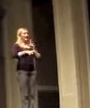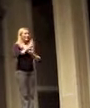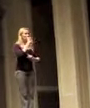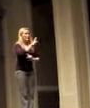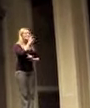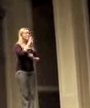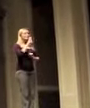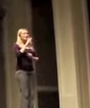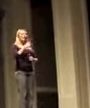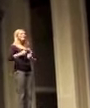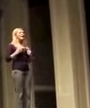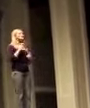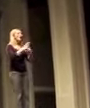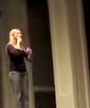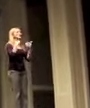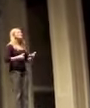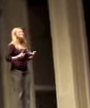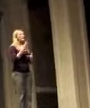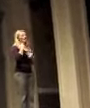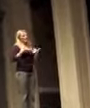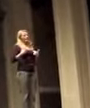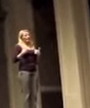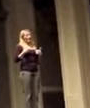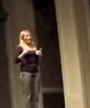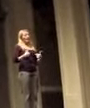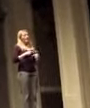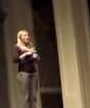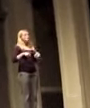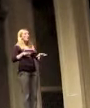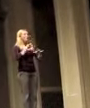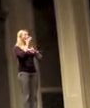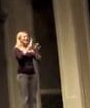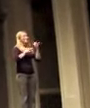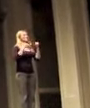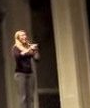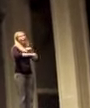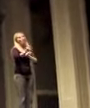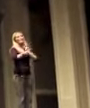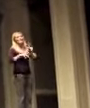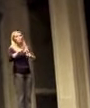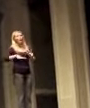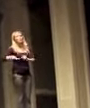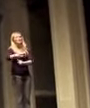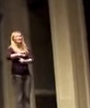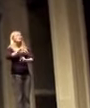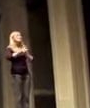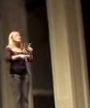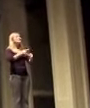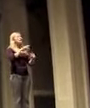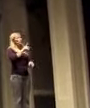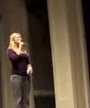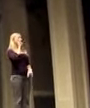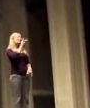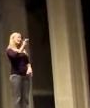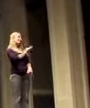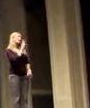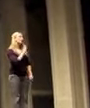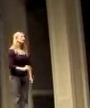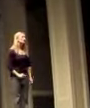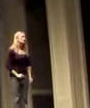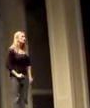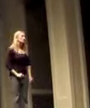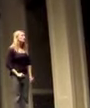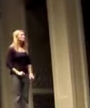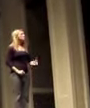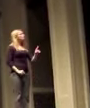back, but it's hard for me to conceive me being loved back properly because I've never been loved back properly. They say, "You sound like a little bitch." But just